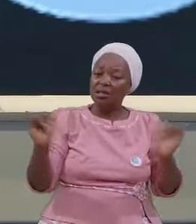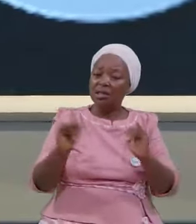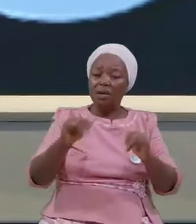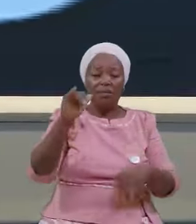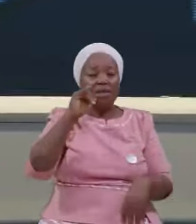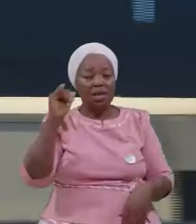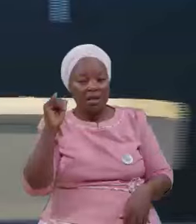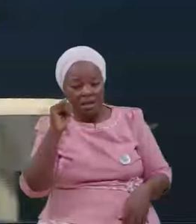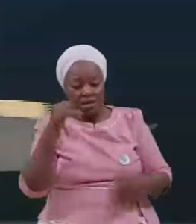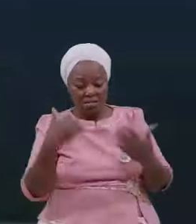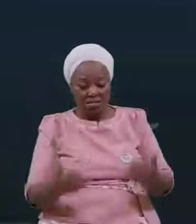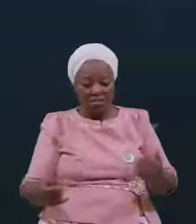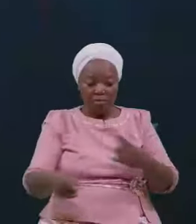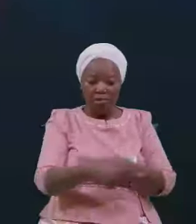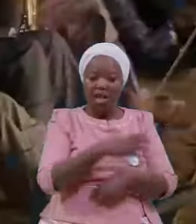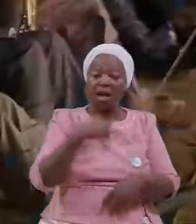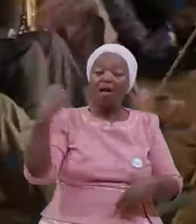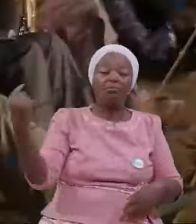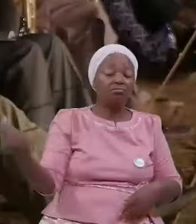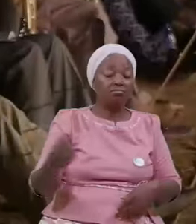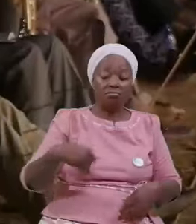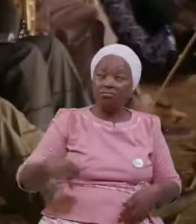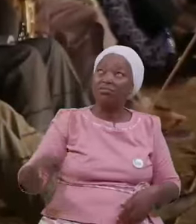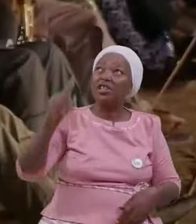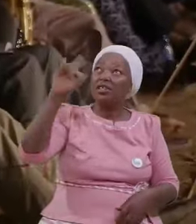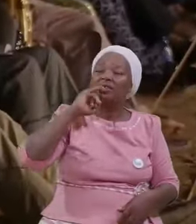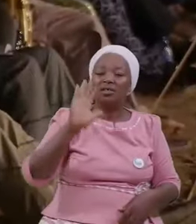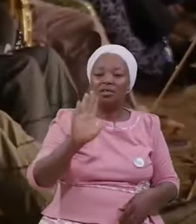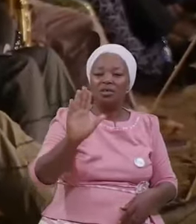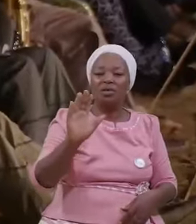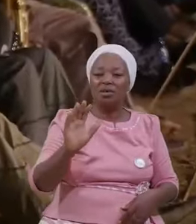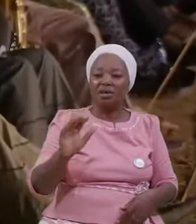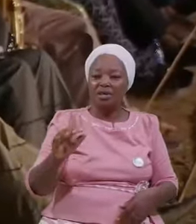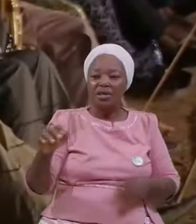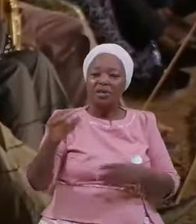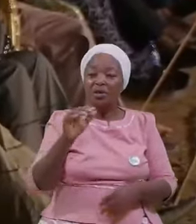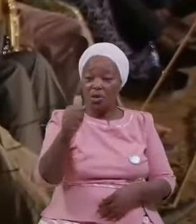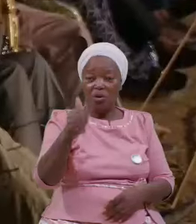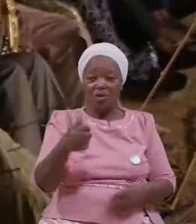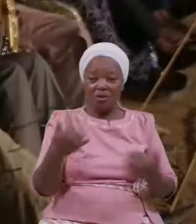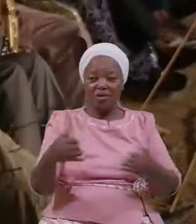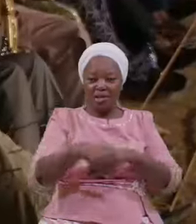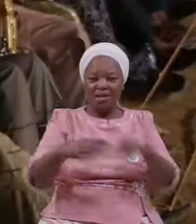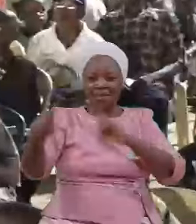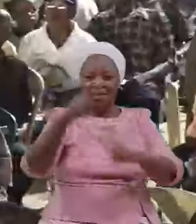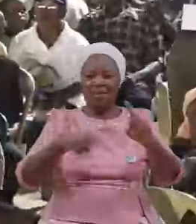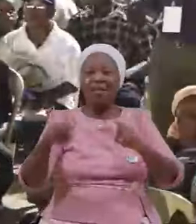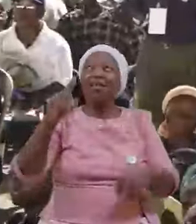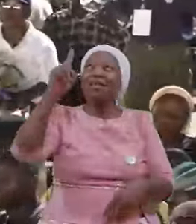forever. Is yours tonight. Say, it's mine tonight. The healing is